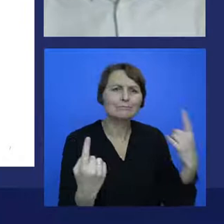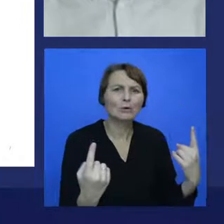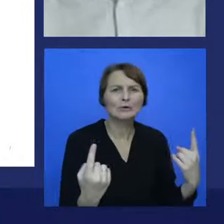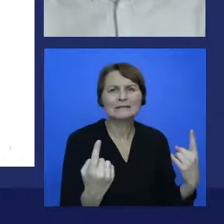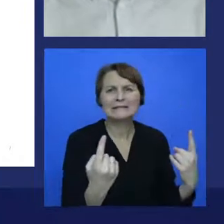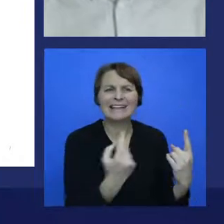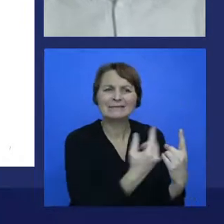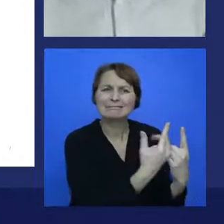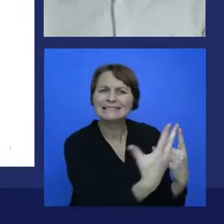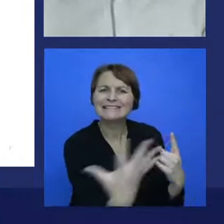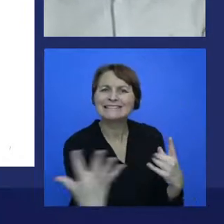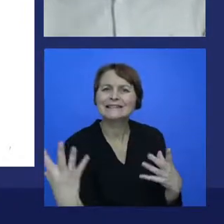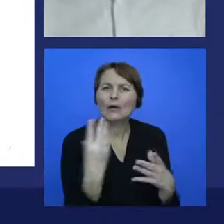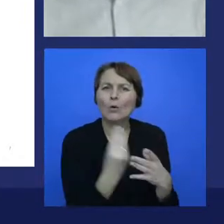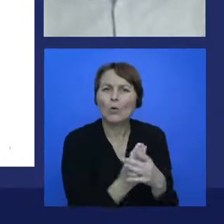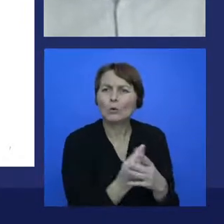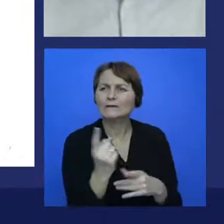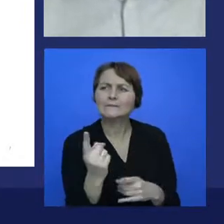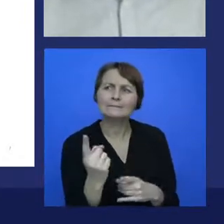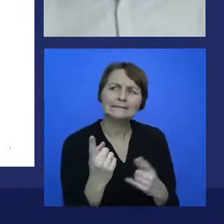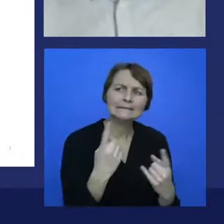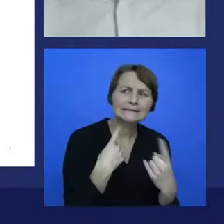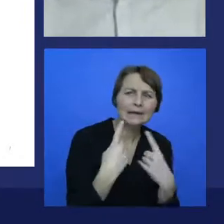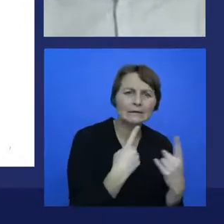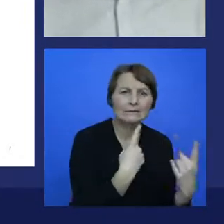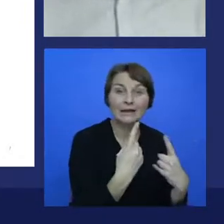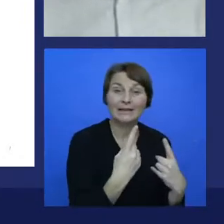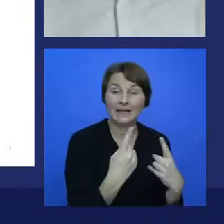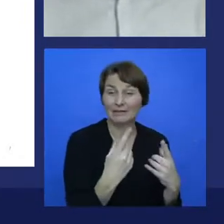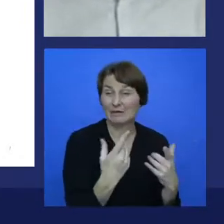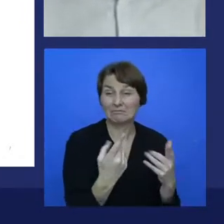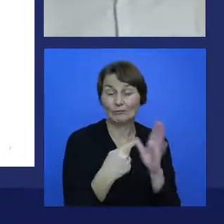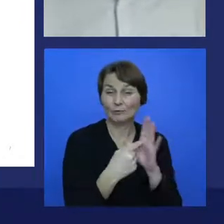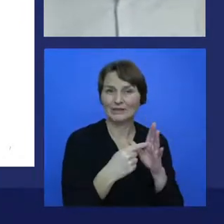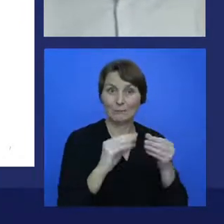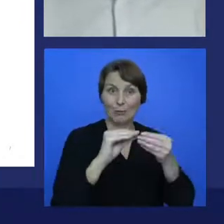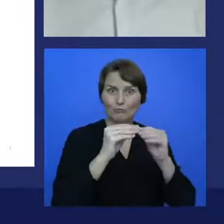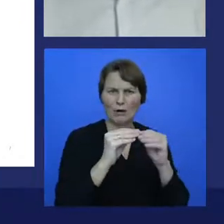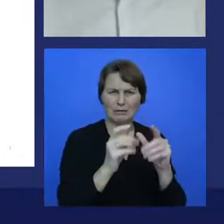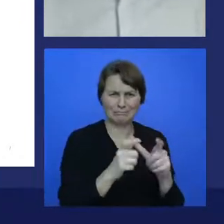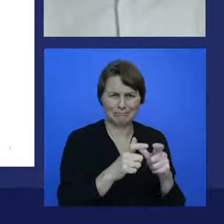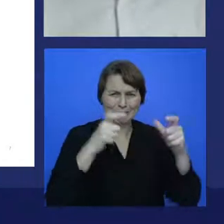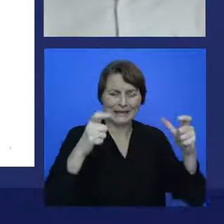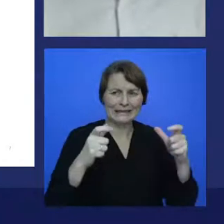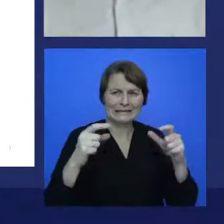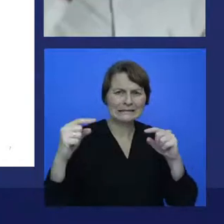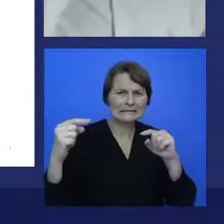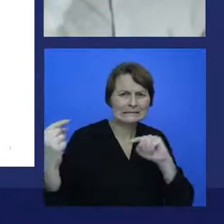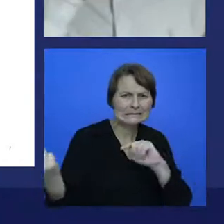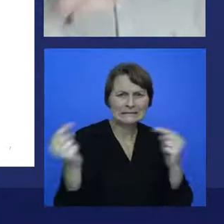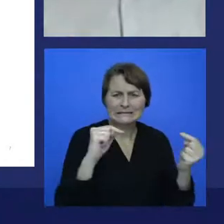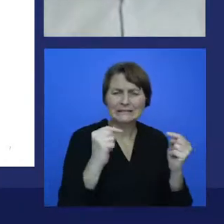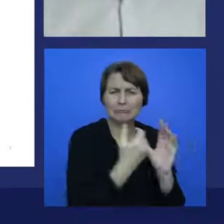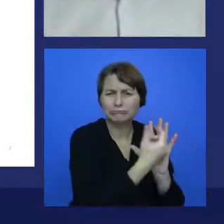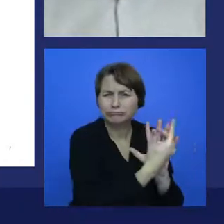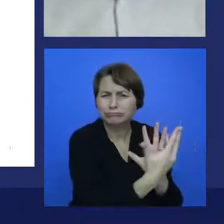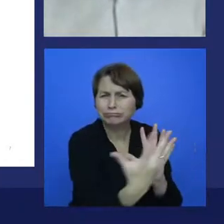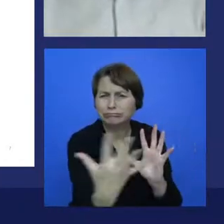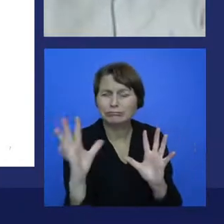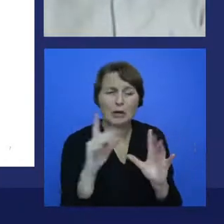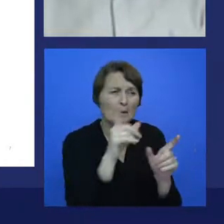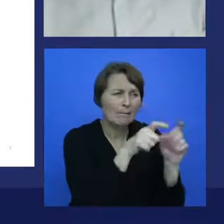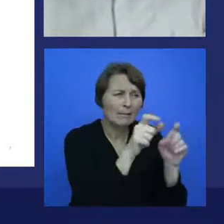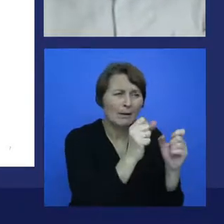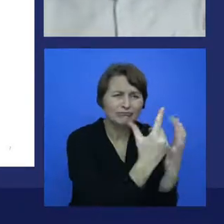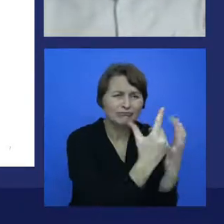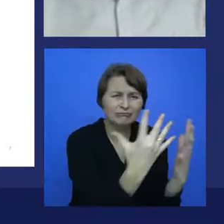large problems. We often have lots of different stakeholders involved, and you can imagine with a smart building or a smart space, there's lots of different people. So